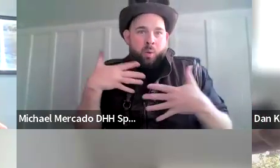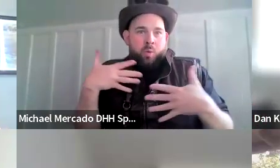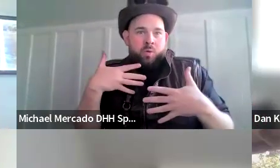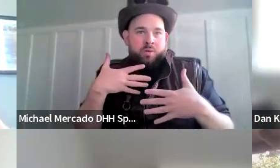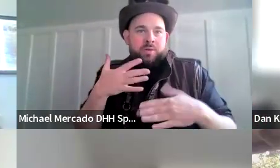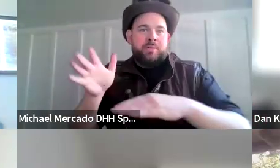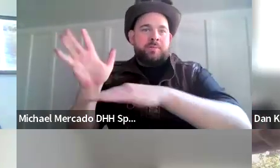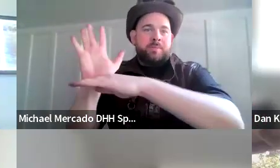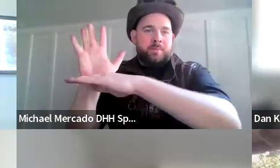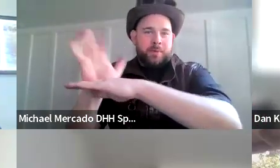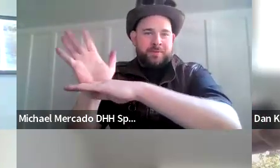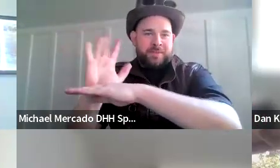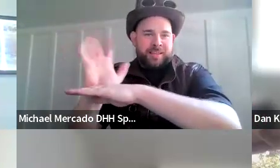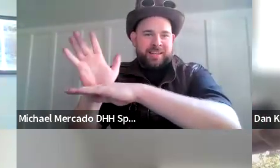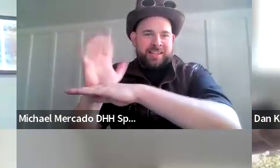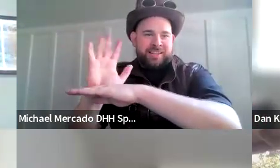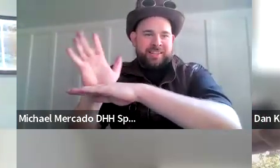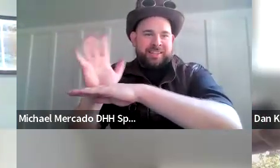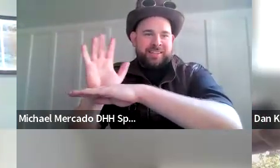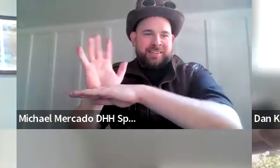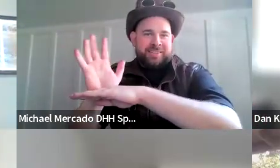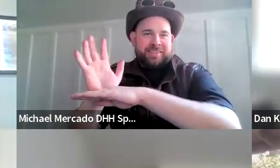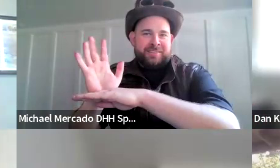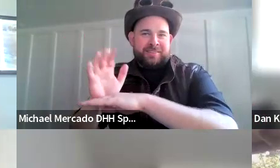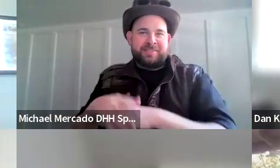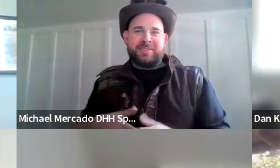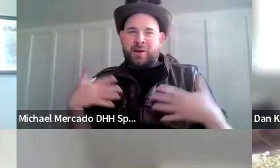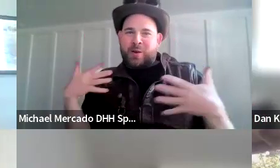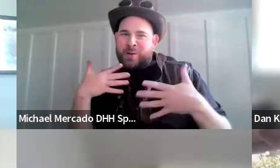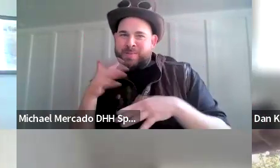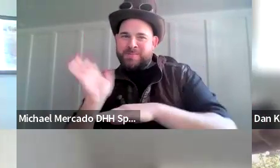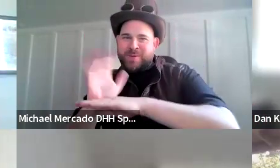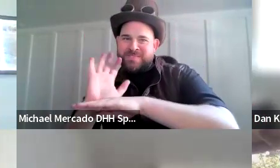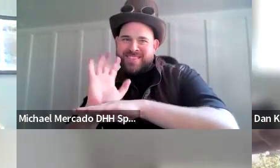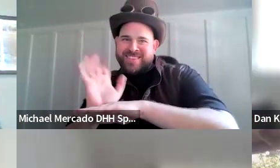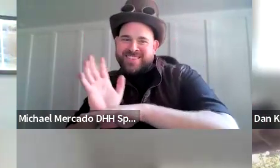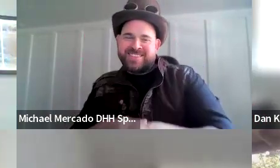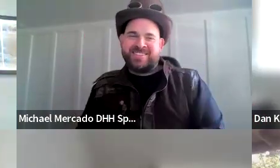So when you put those together, you have horror movie.